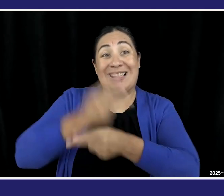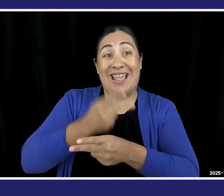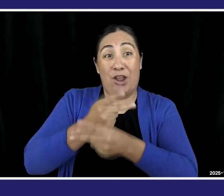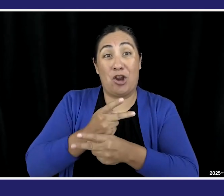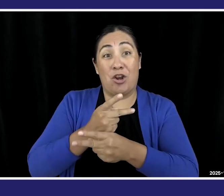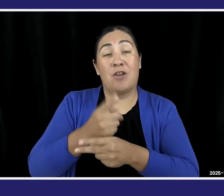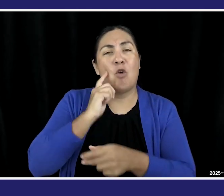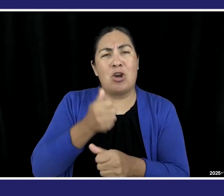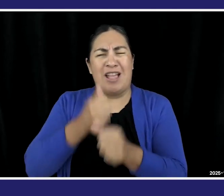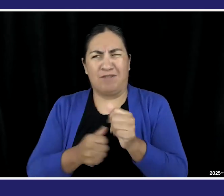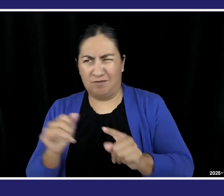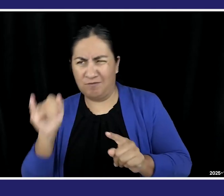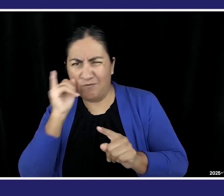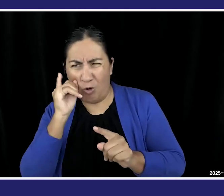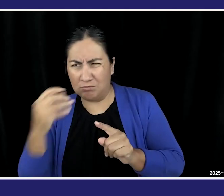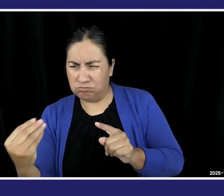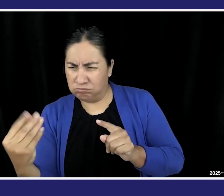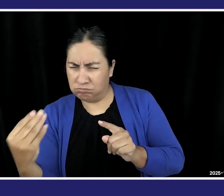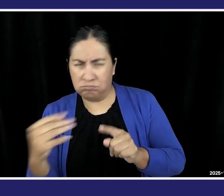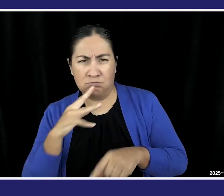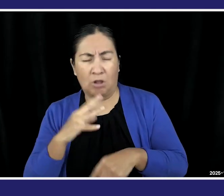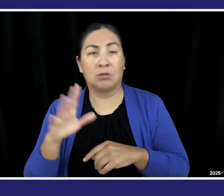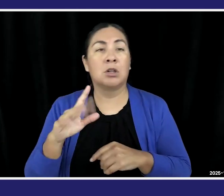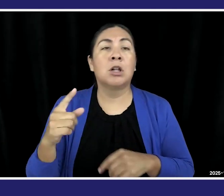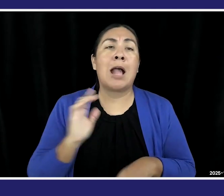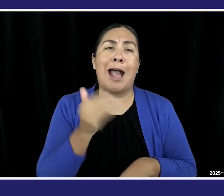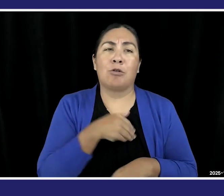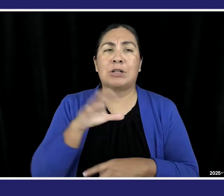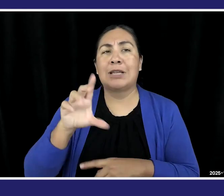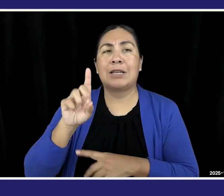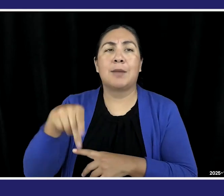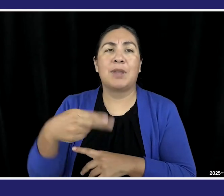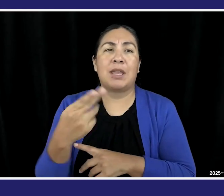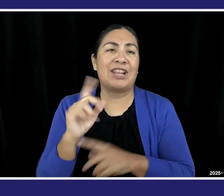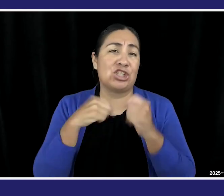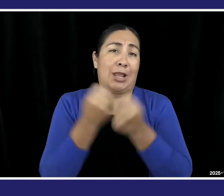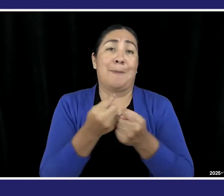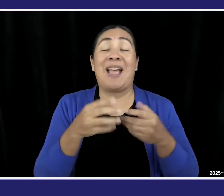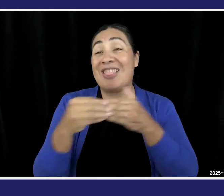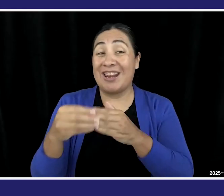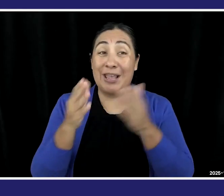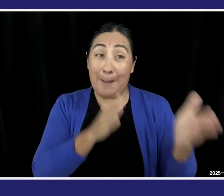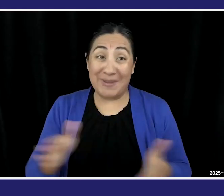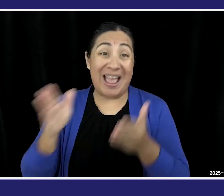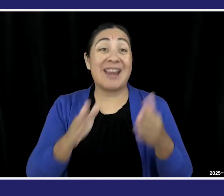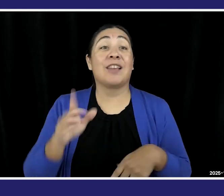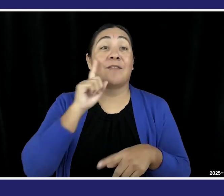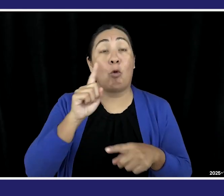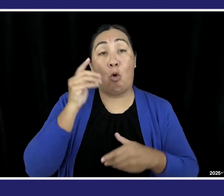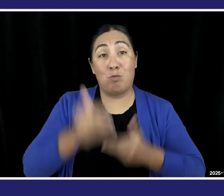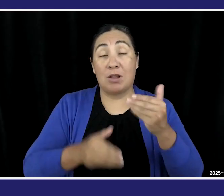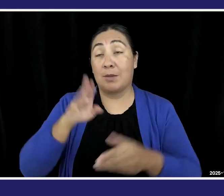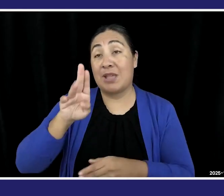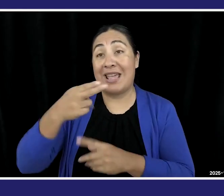community. Our CDPH team leading the planning process for BHSA Population-Based Prevention will provide an overview of